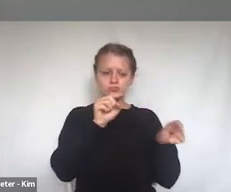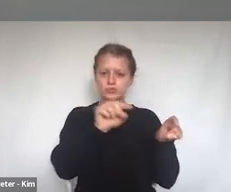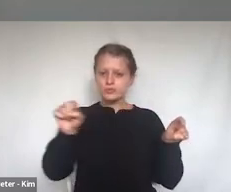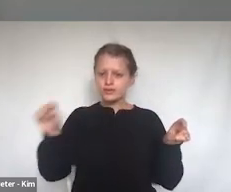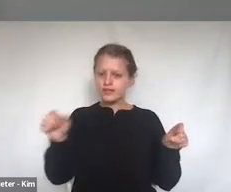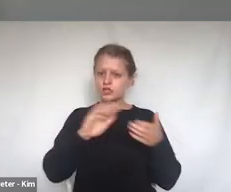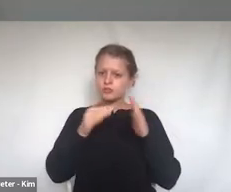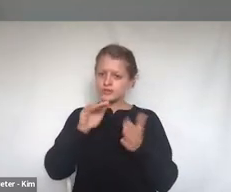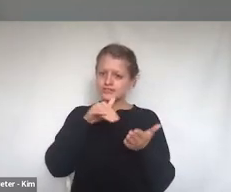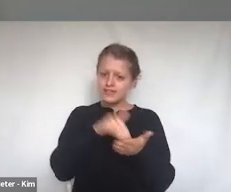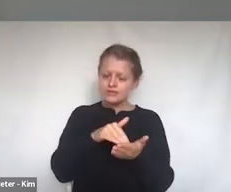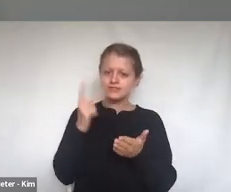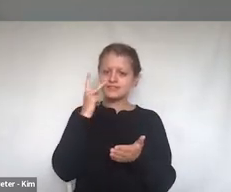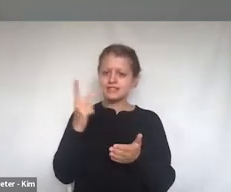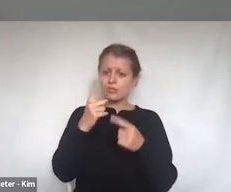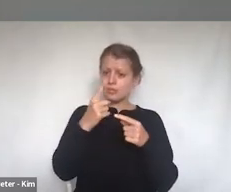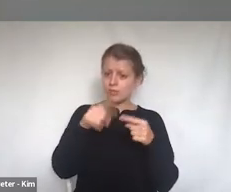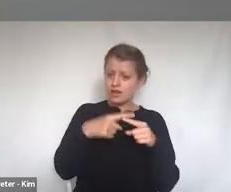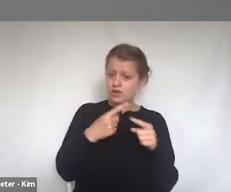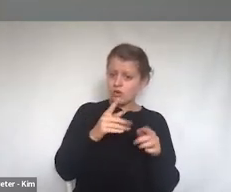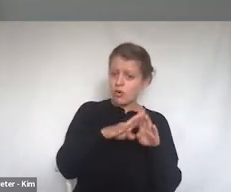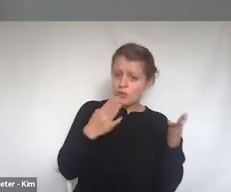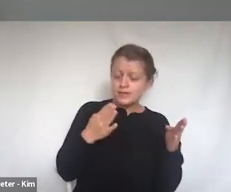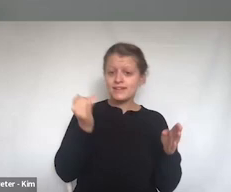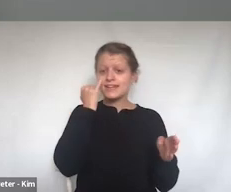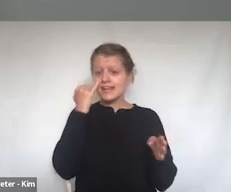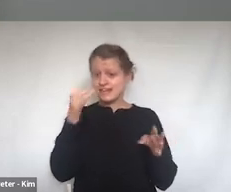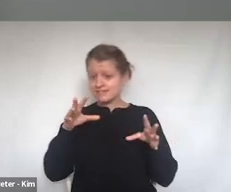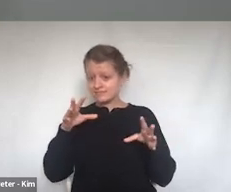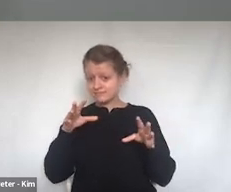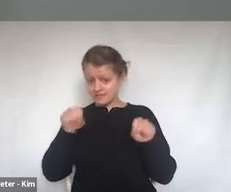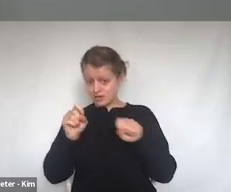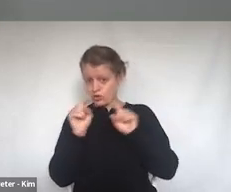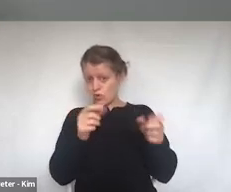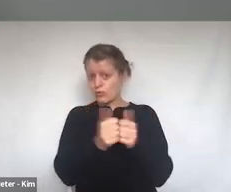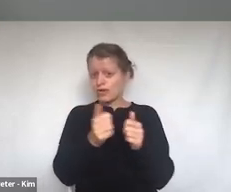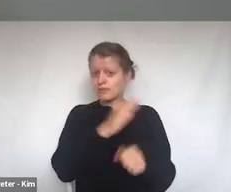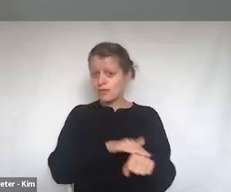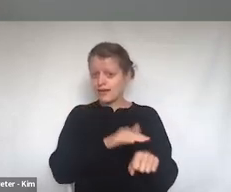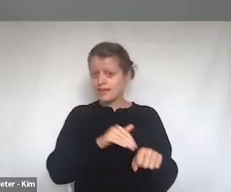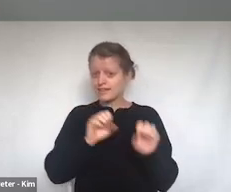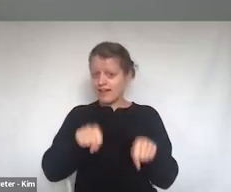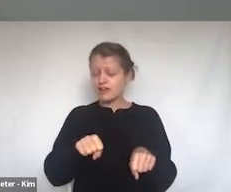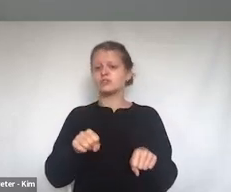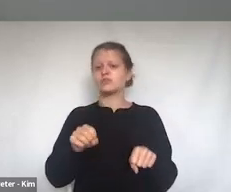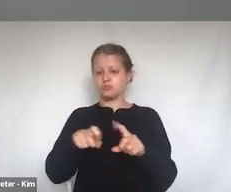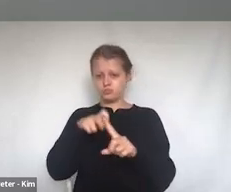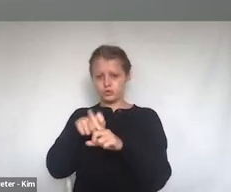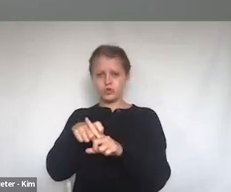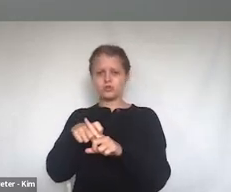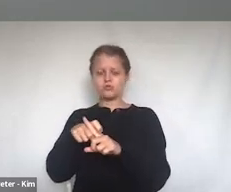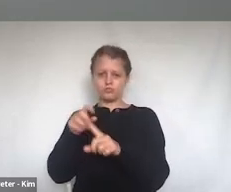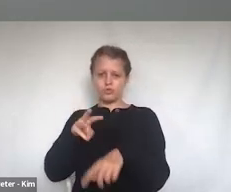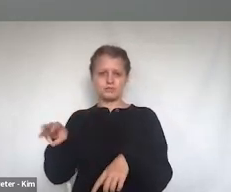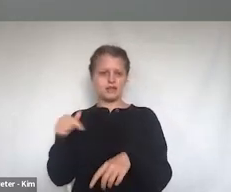hours that they're open and if they take pets or not, and any other kind of like things that you might need to know about